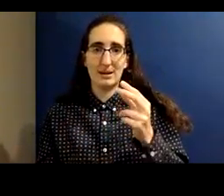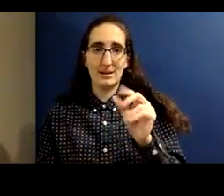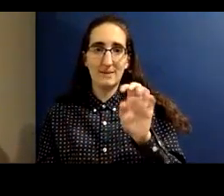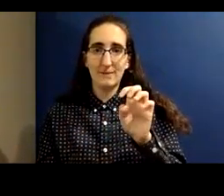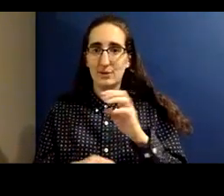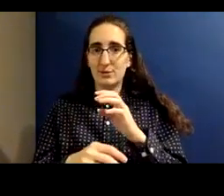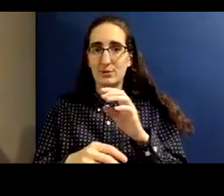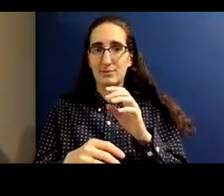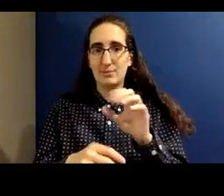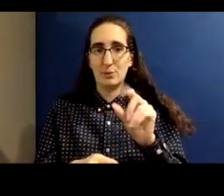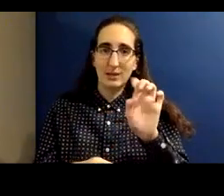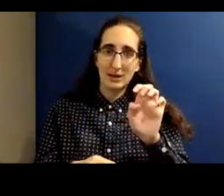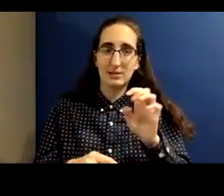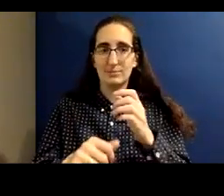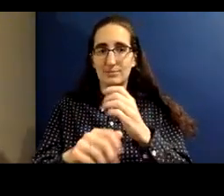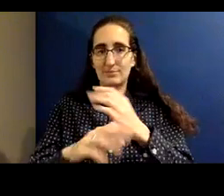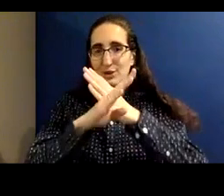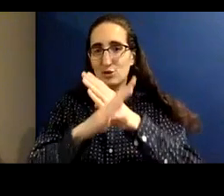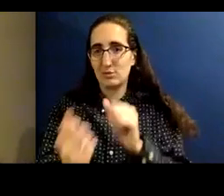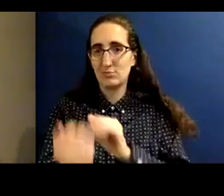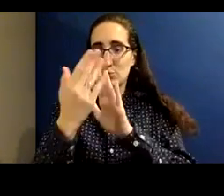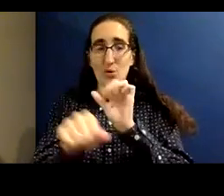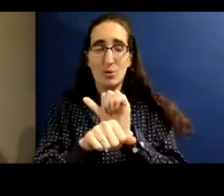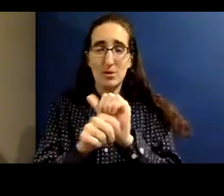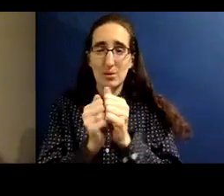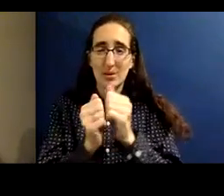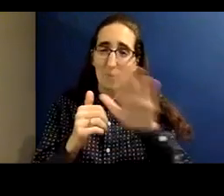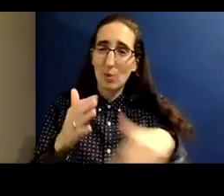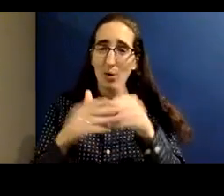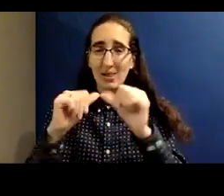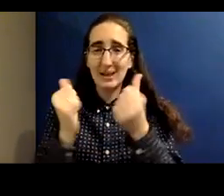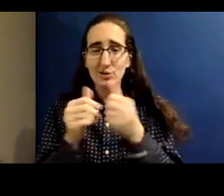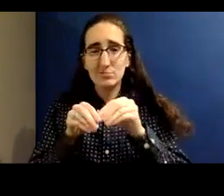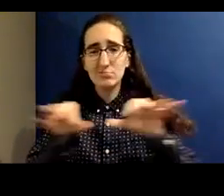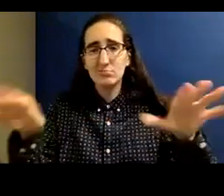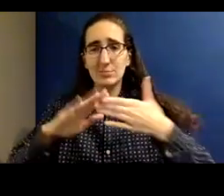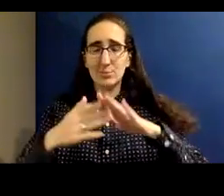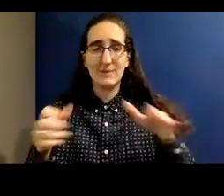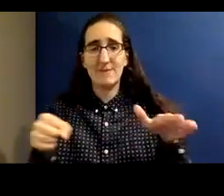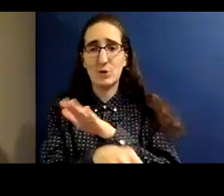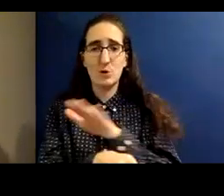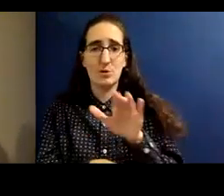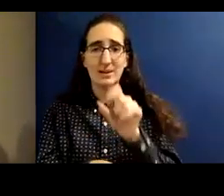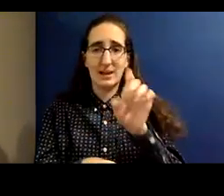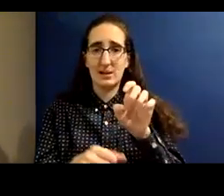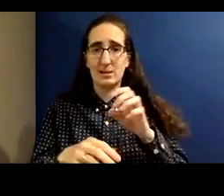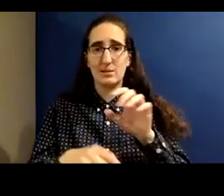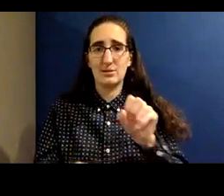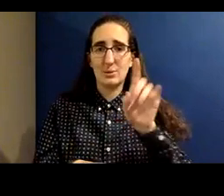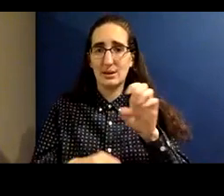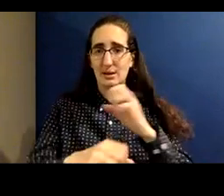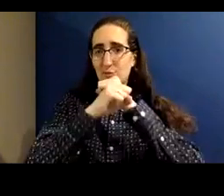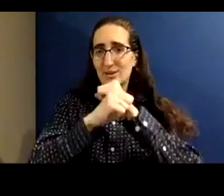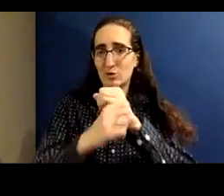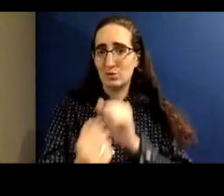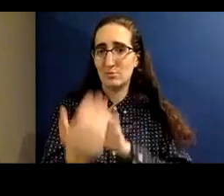all together across all agencies, across communities to do a full-scale suicide prevention approach. So we want to work